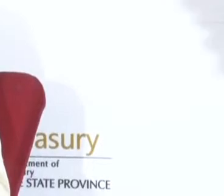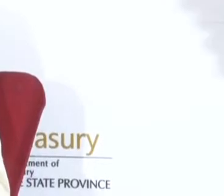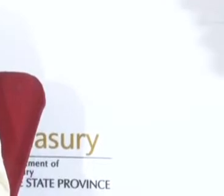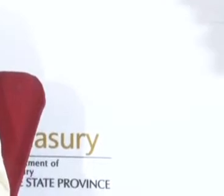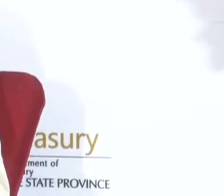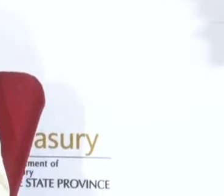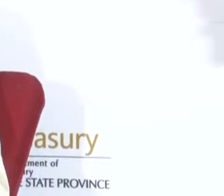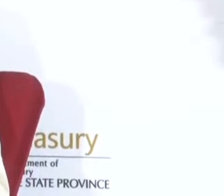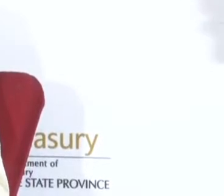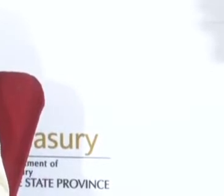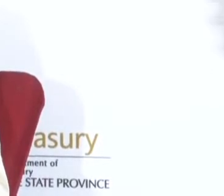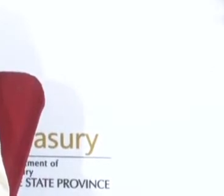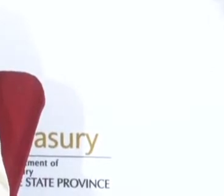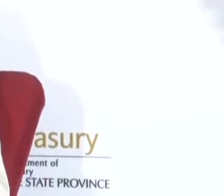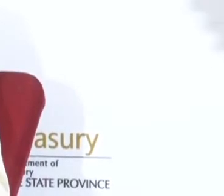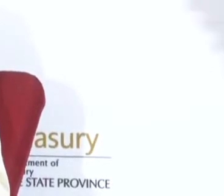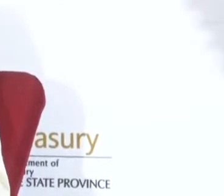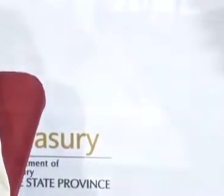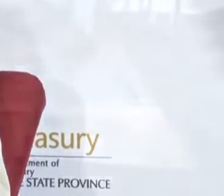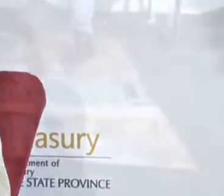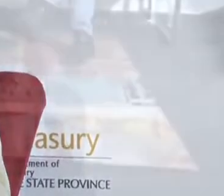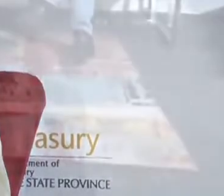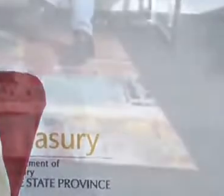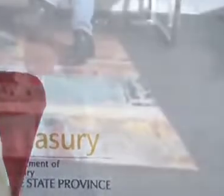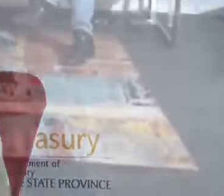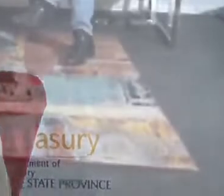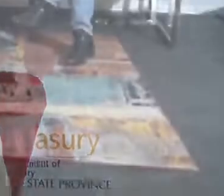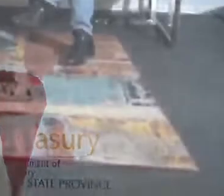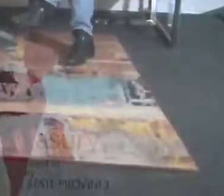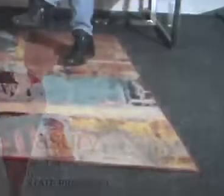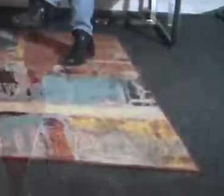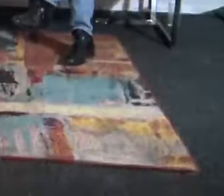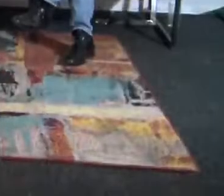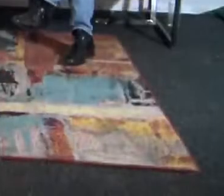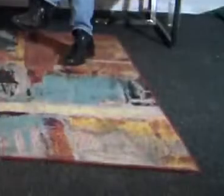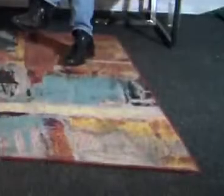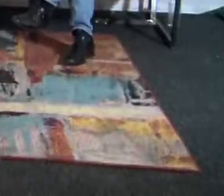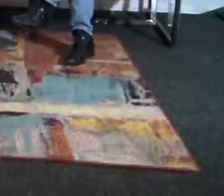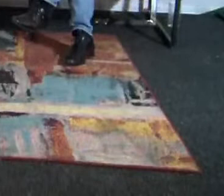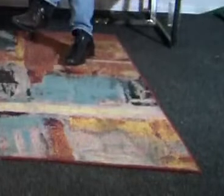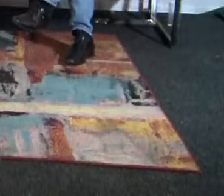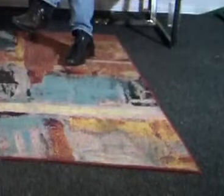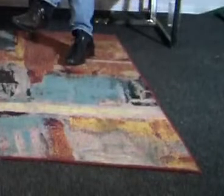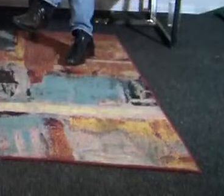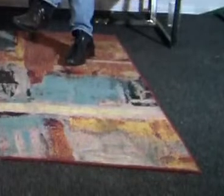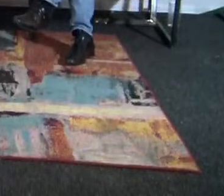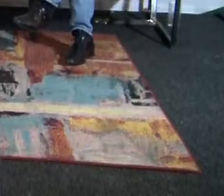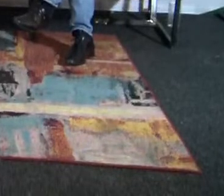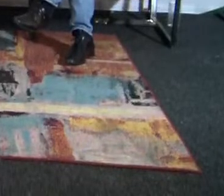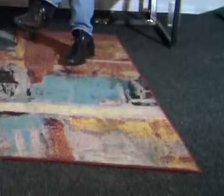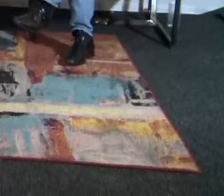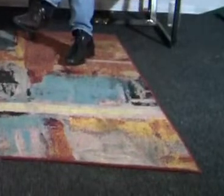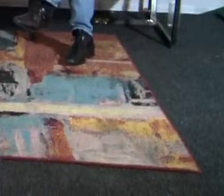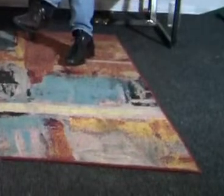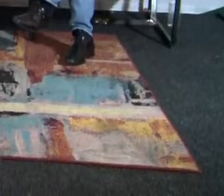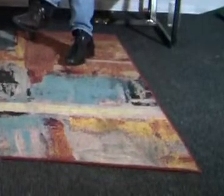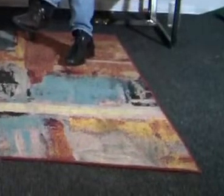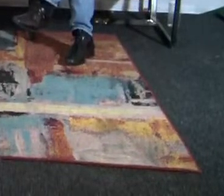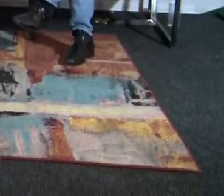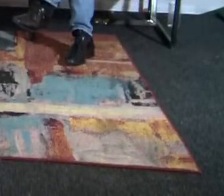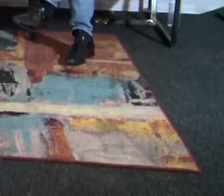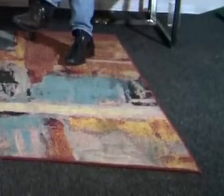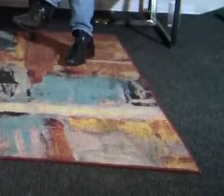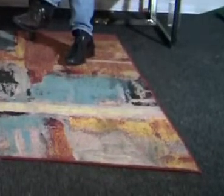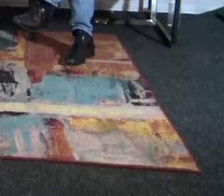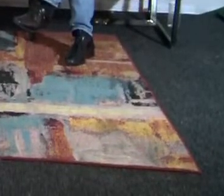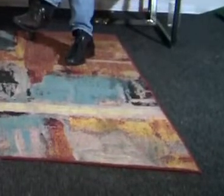Look, as a final question, you know, to this conversation, one of the biggest things that came with the impact of COVID-19